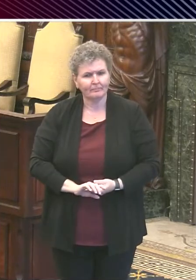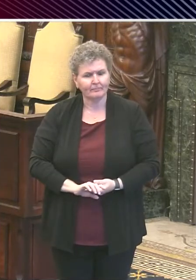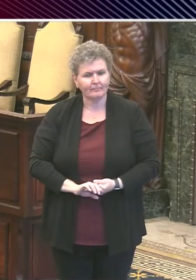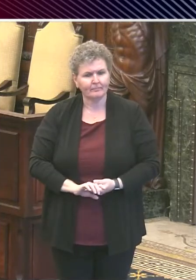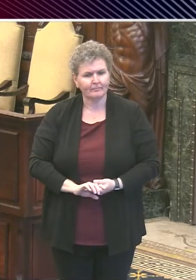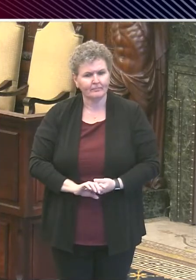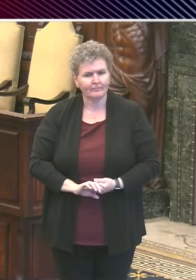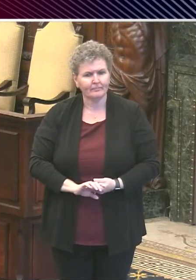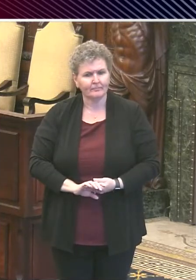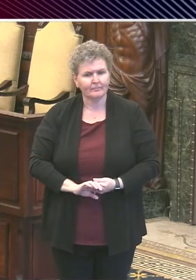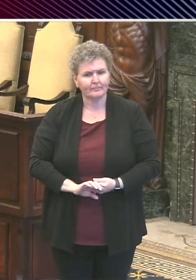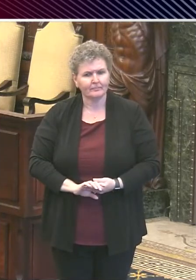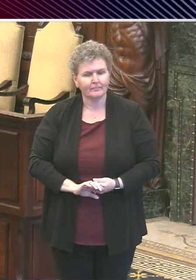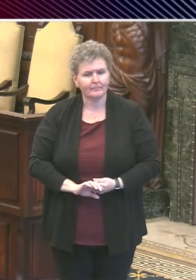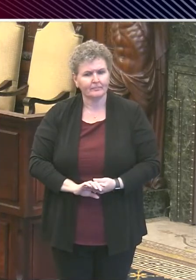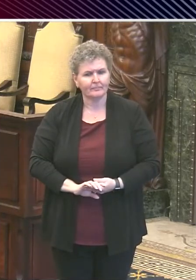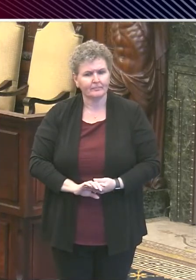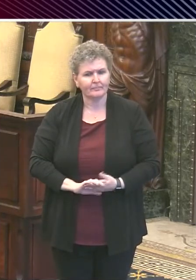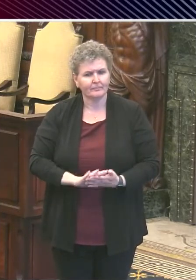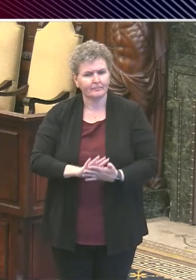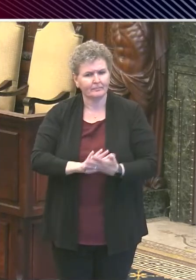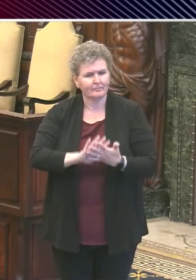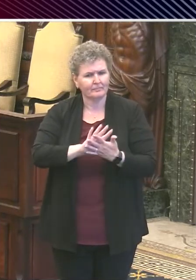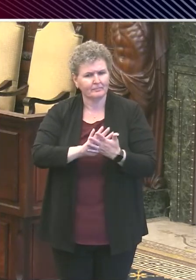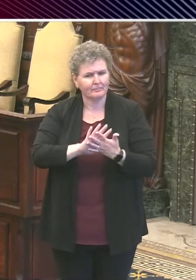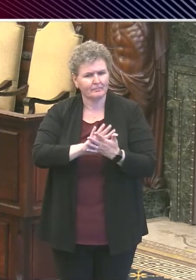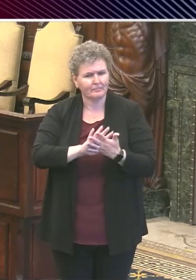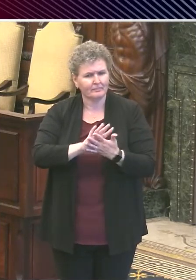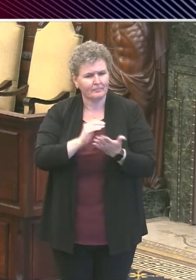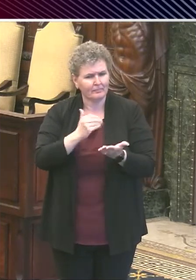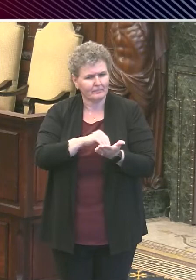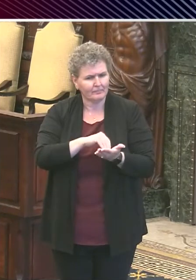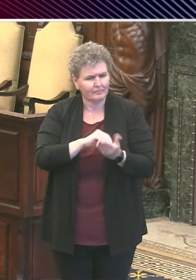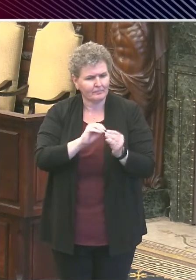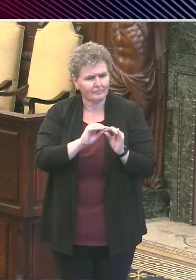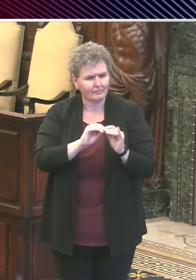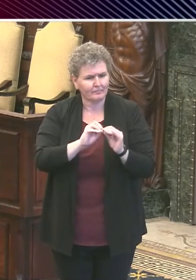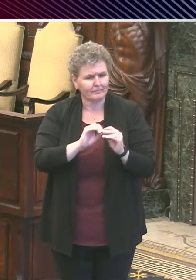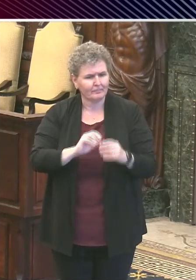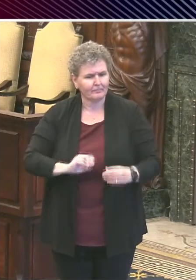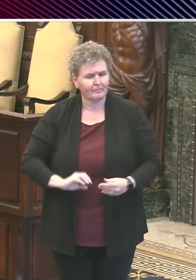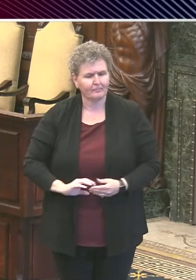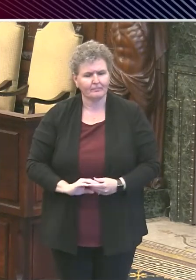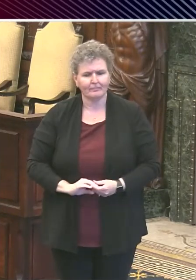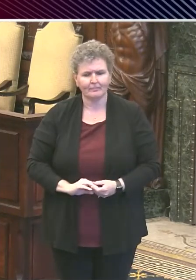Aima, esta pregunta es para el alcalde, ¿verdad? Sí, o para Farley, quien sea que la pueda contestar.